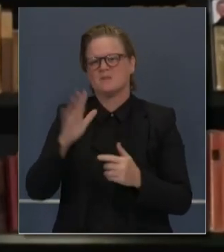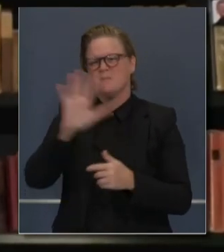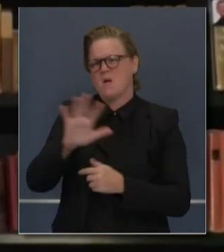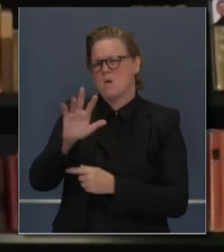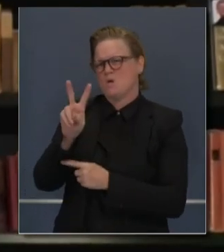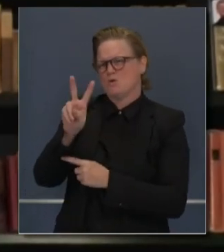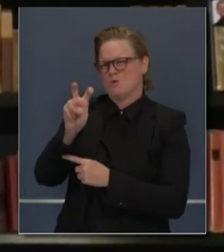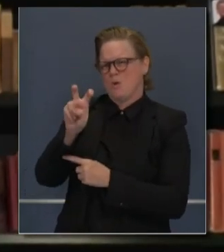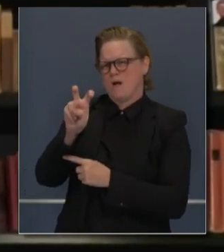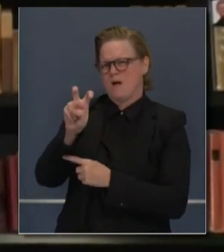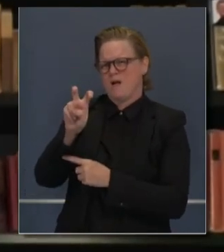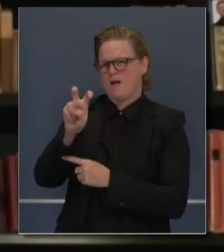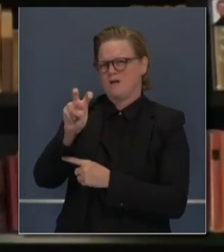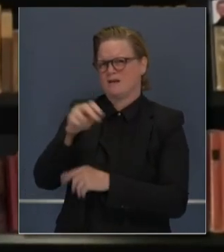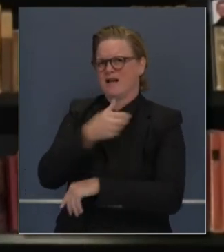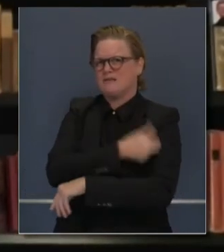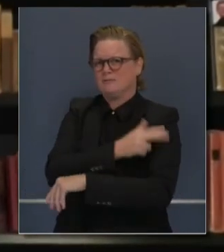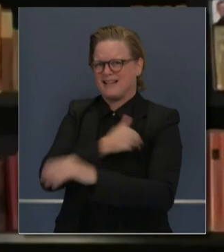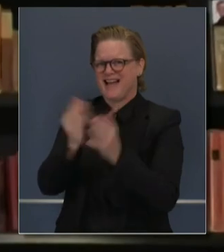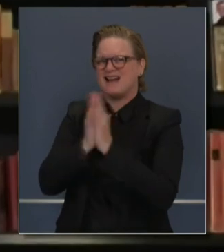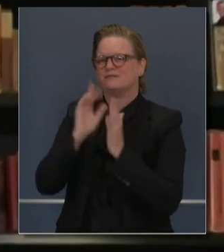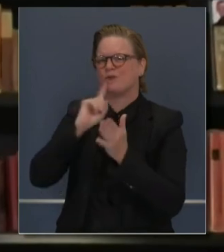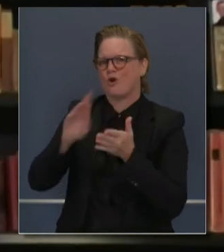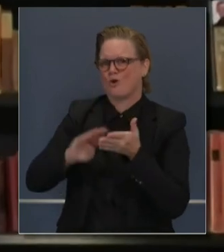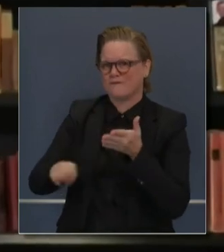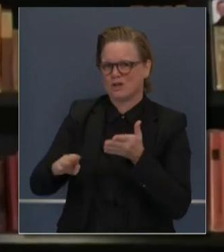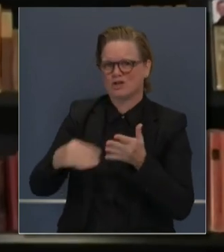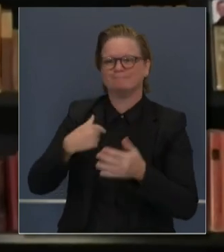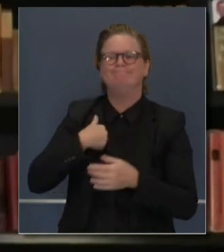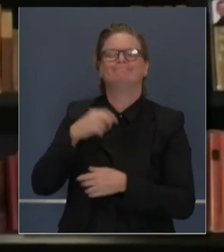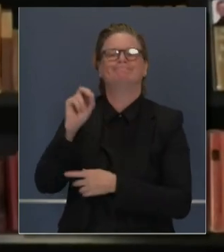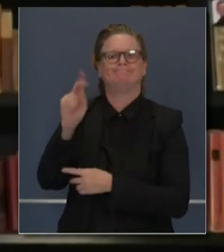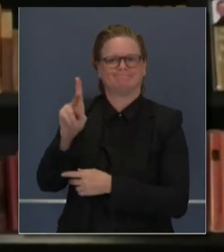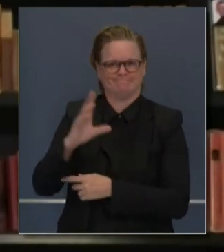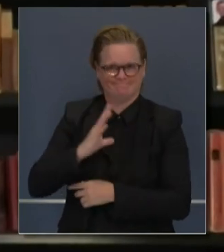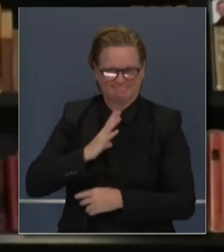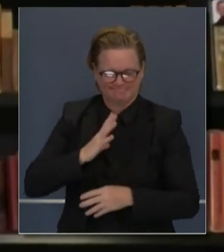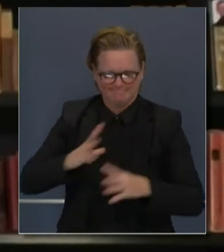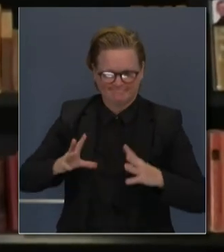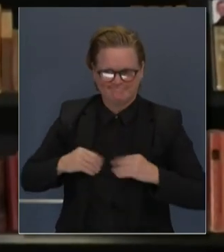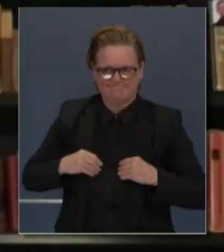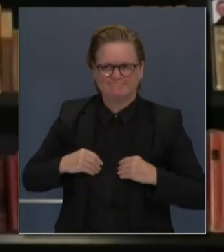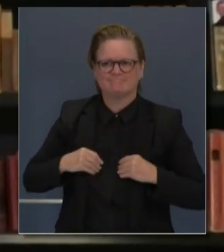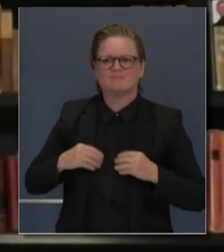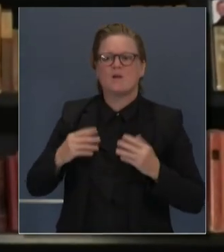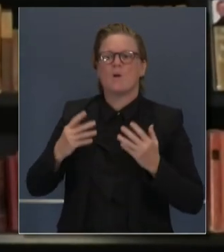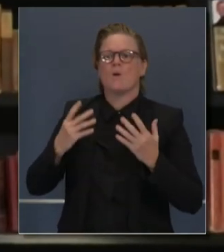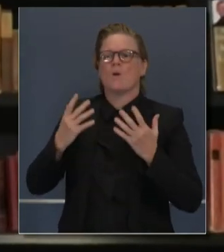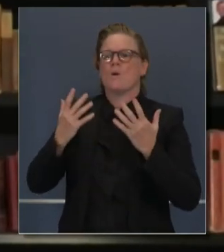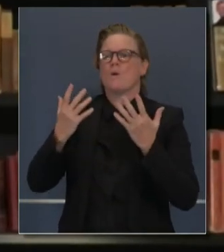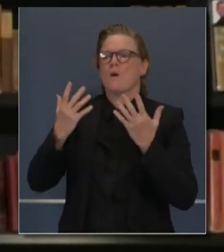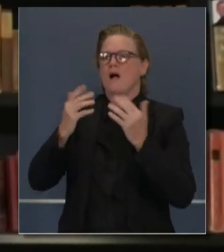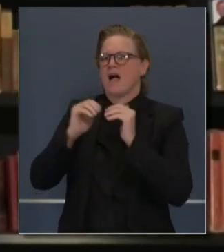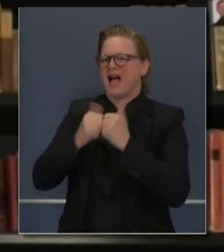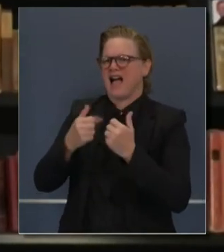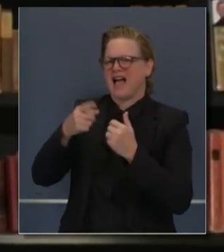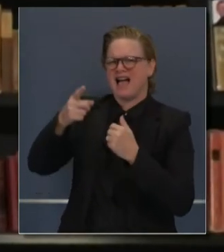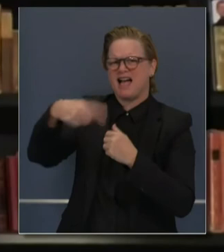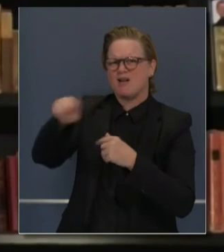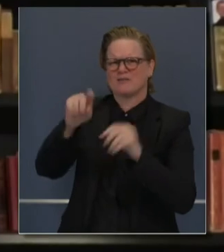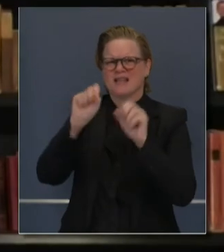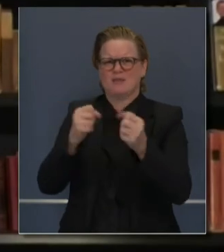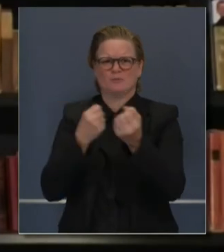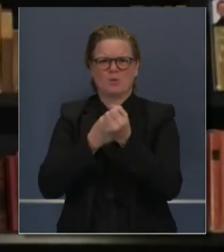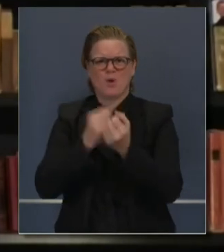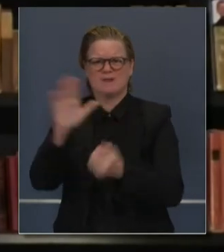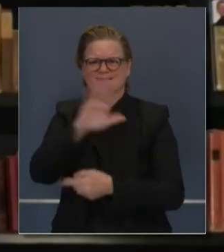And so those waiver processes are well established as it relates to providing care for caregivers. We also have new rules and regulations relating